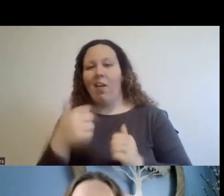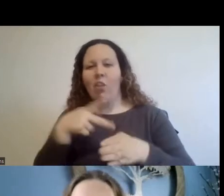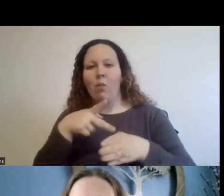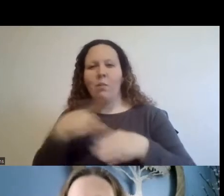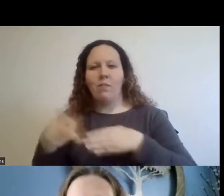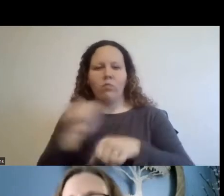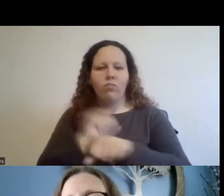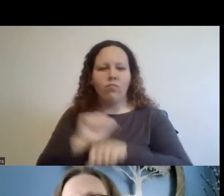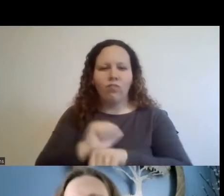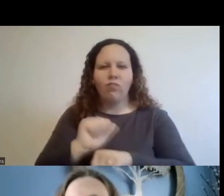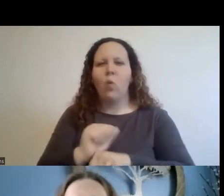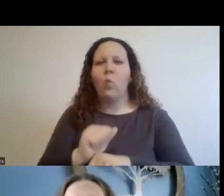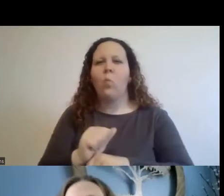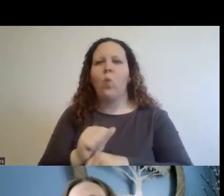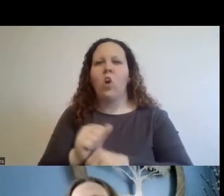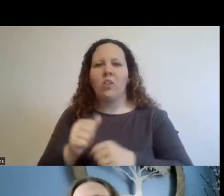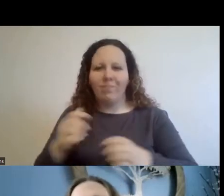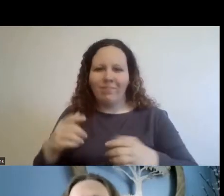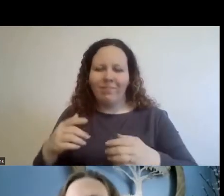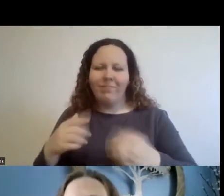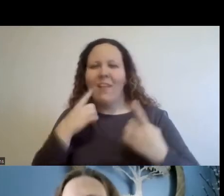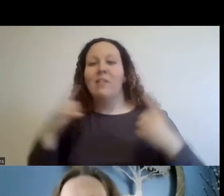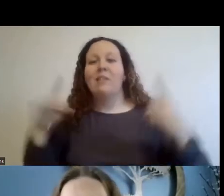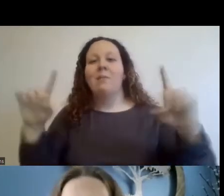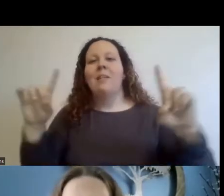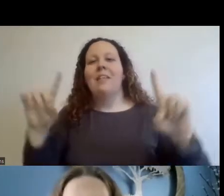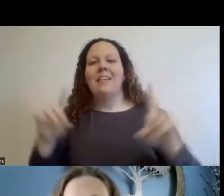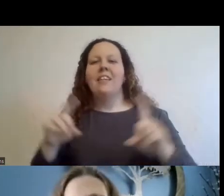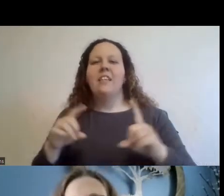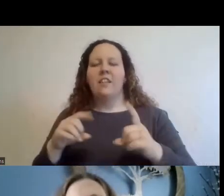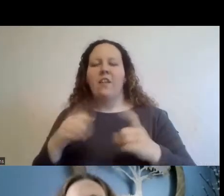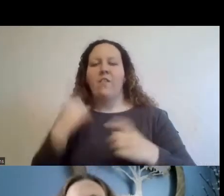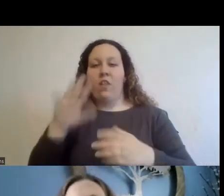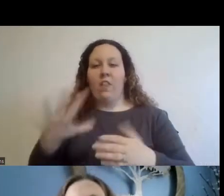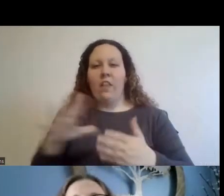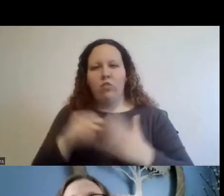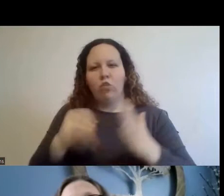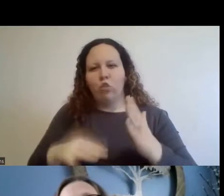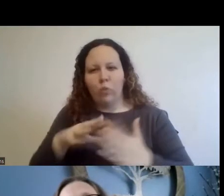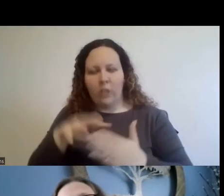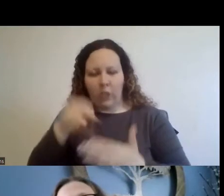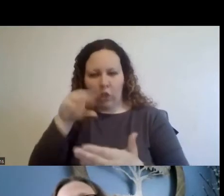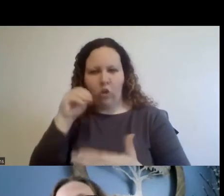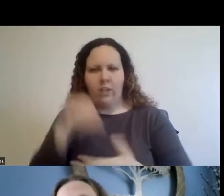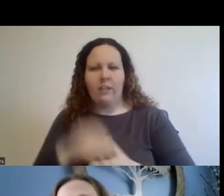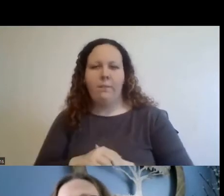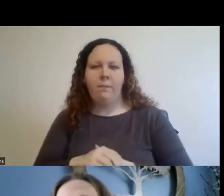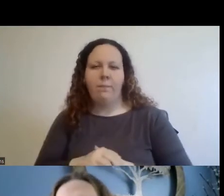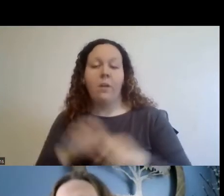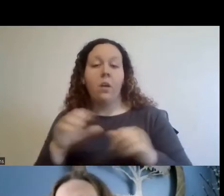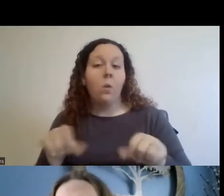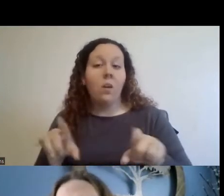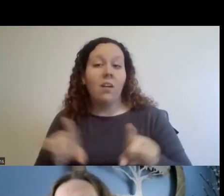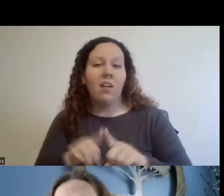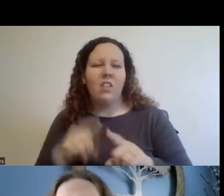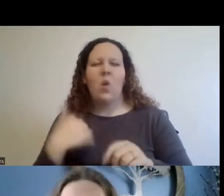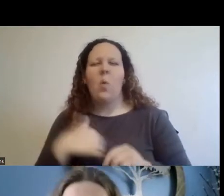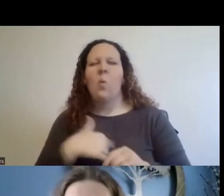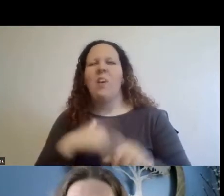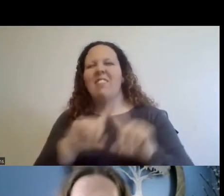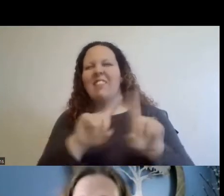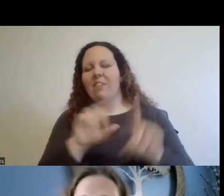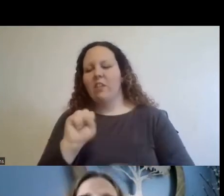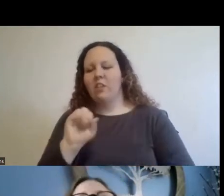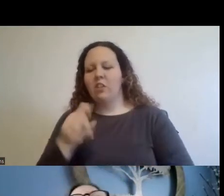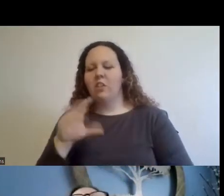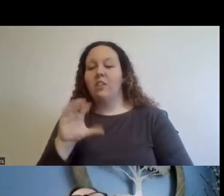most effectively to facilitate student learning. We can also, in their scope of practices, help kids who have normal